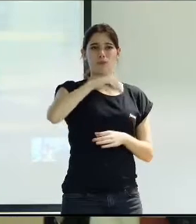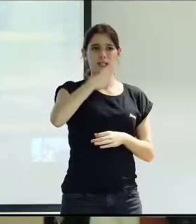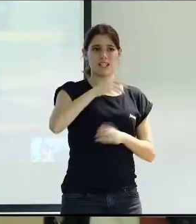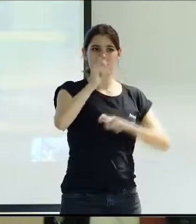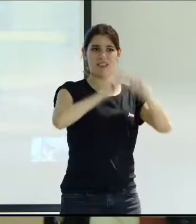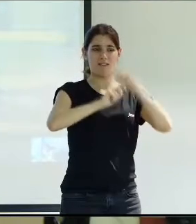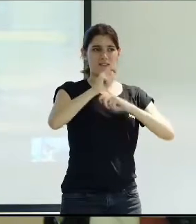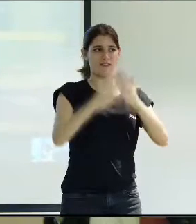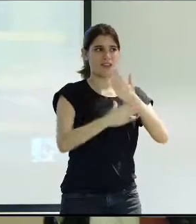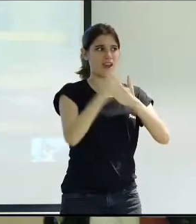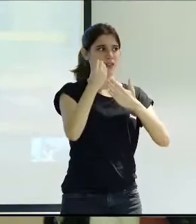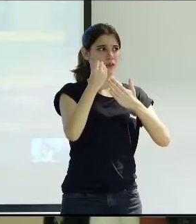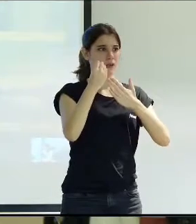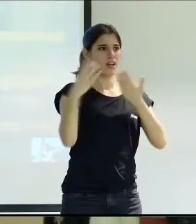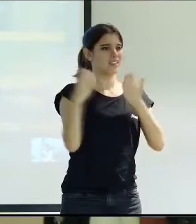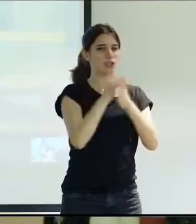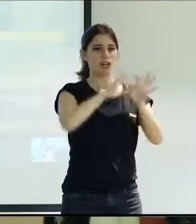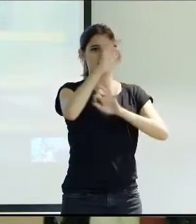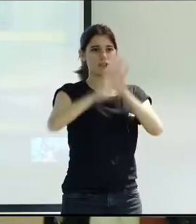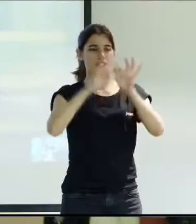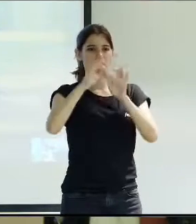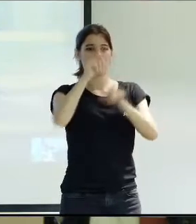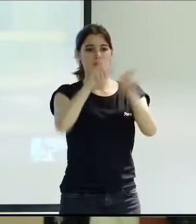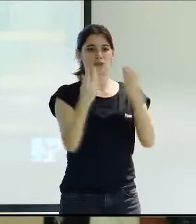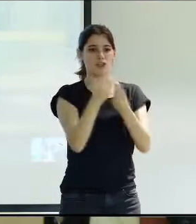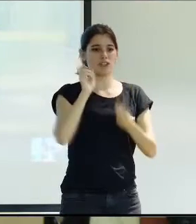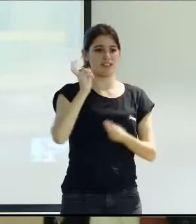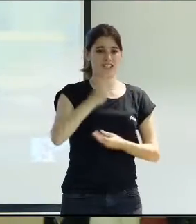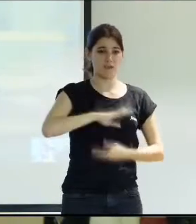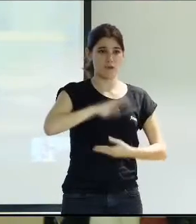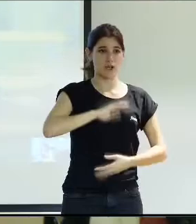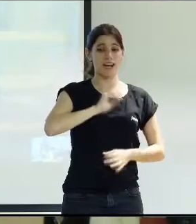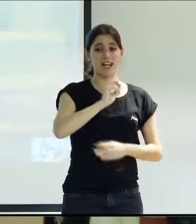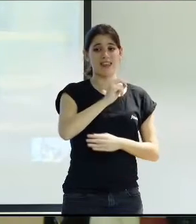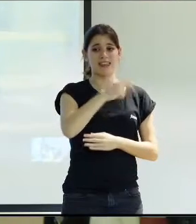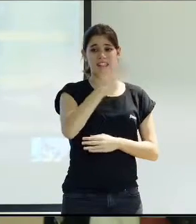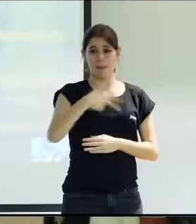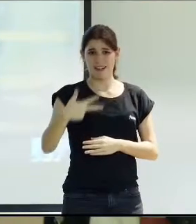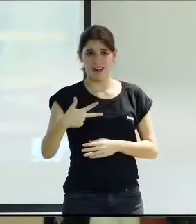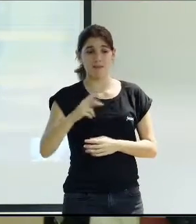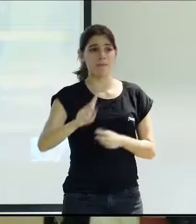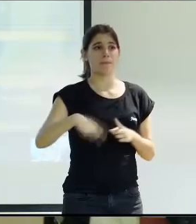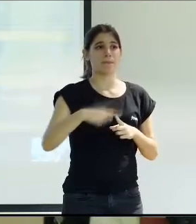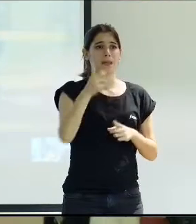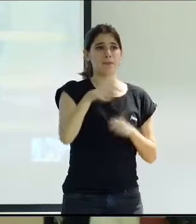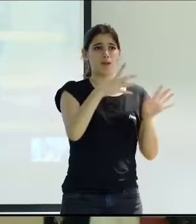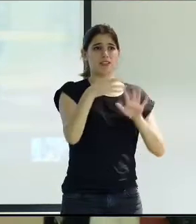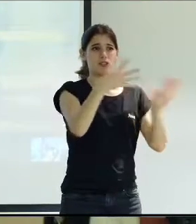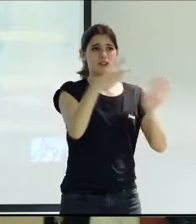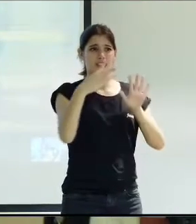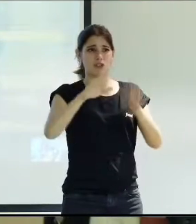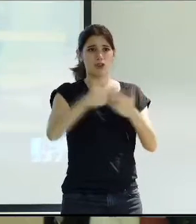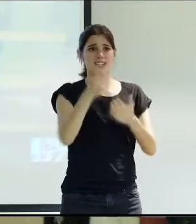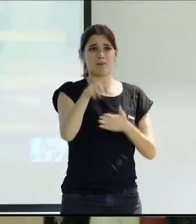positions, and he's been president of the DPOD, representing people with disabilities